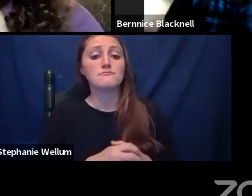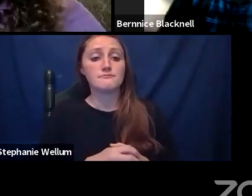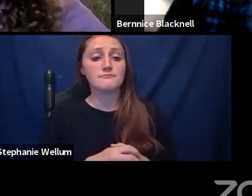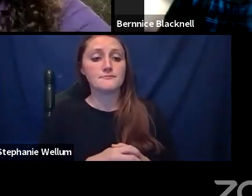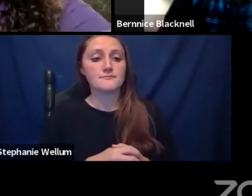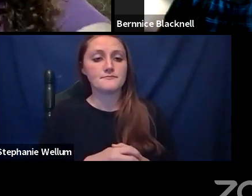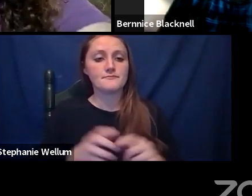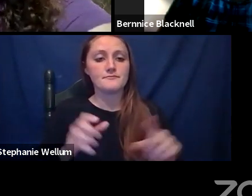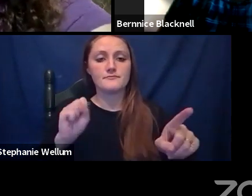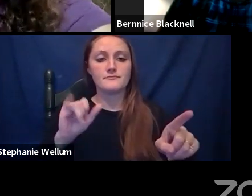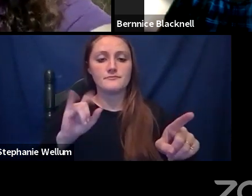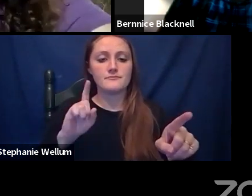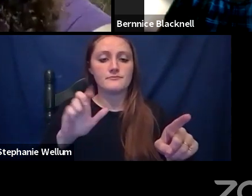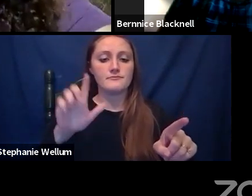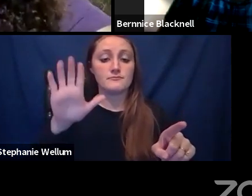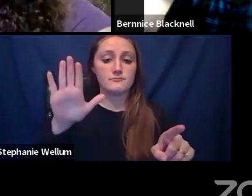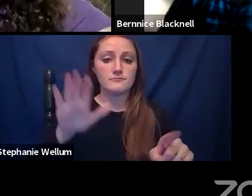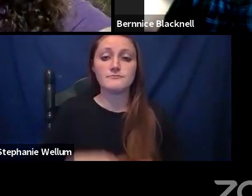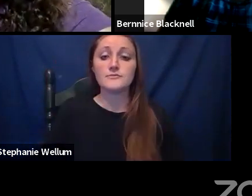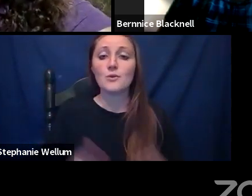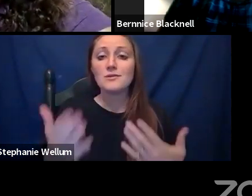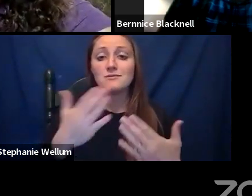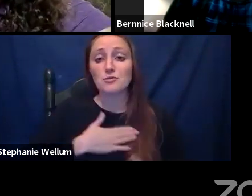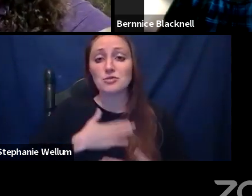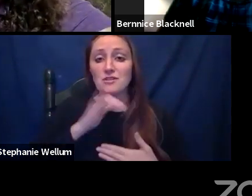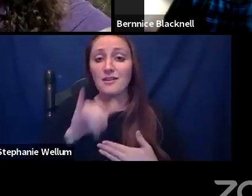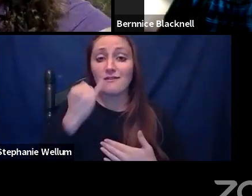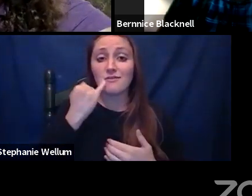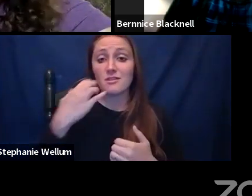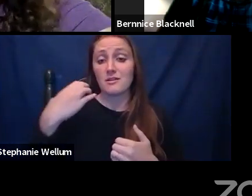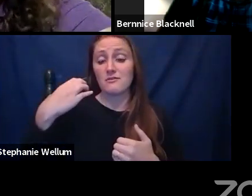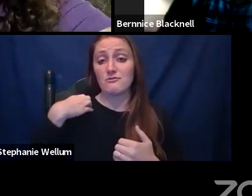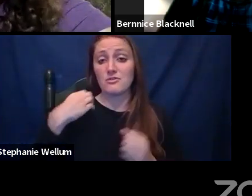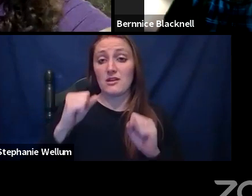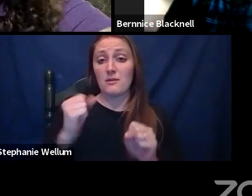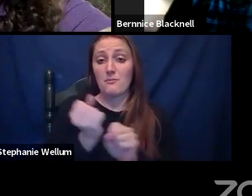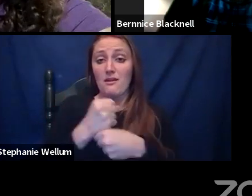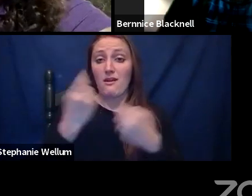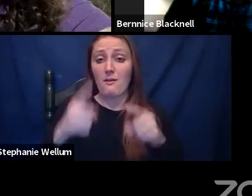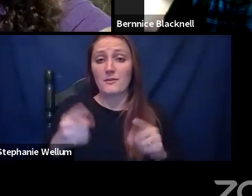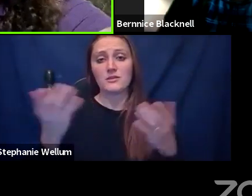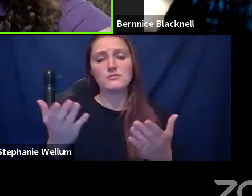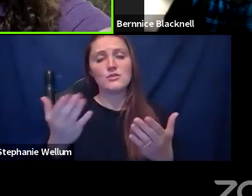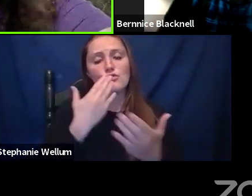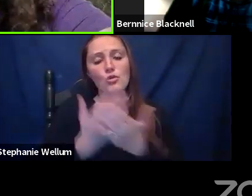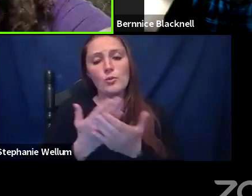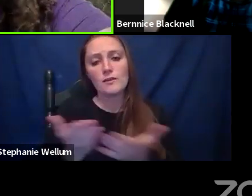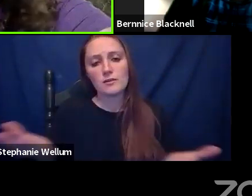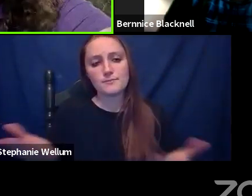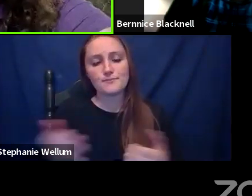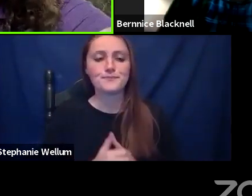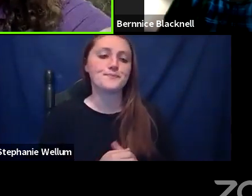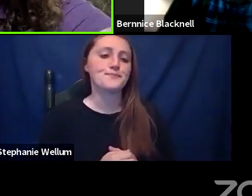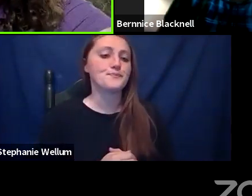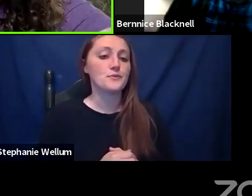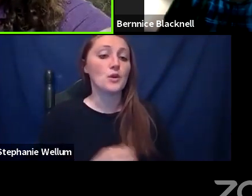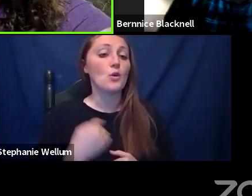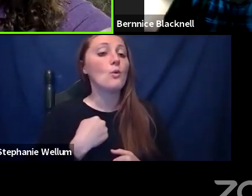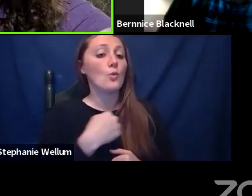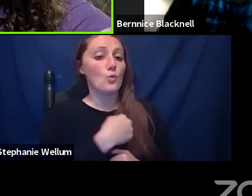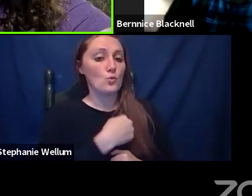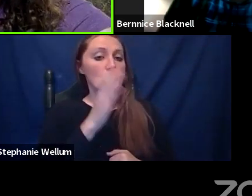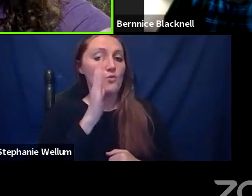Commissioner Blacknell and Commissioner Motley can make it happen up here, that would be an actual good thing. Yeah. And we will be having